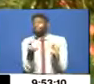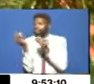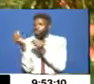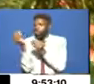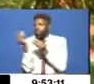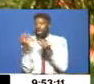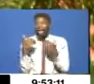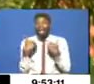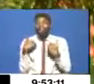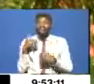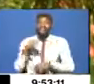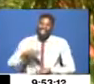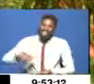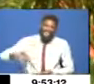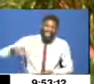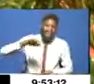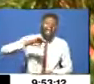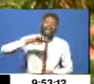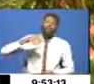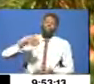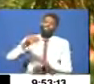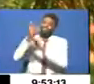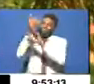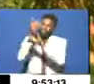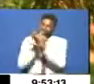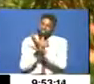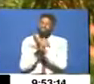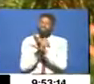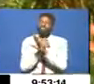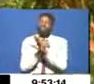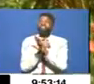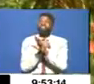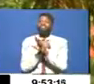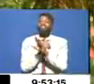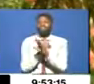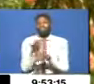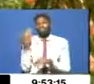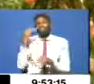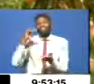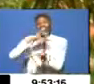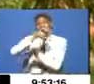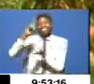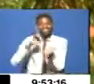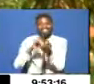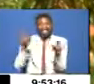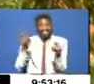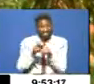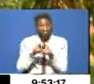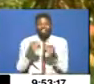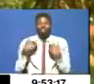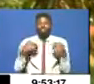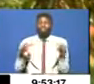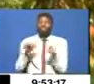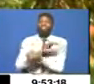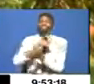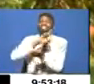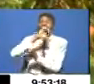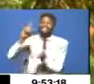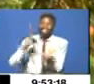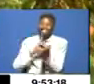whole county, as we call them, districts in those days. Mm-hmm. I had the whole district as a